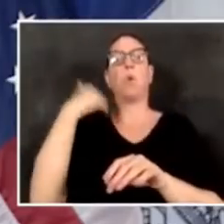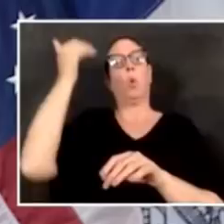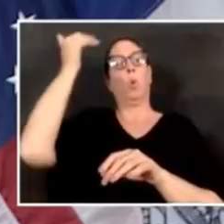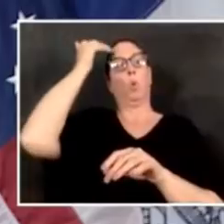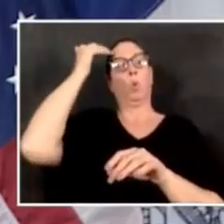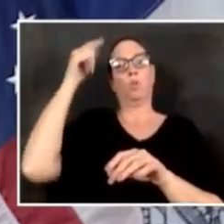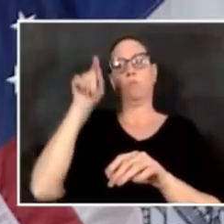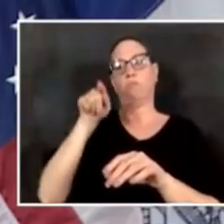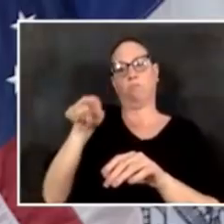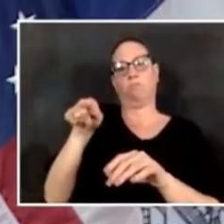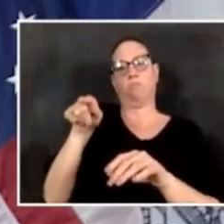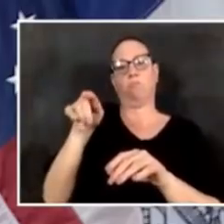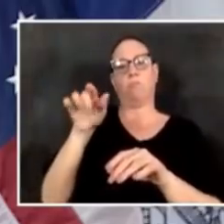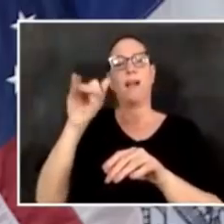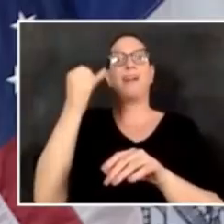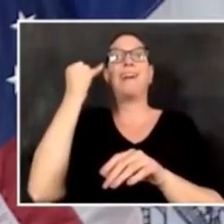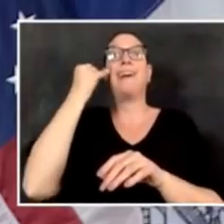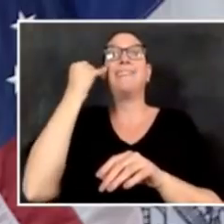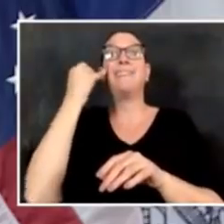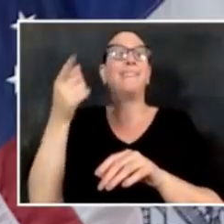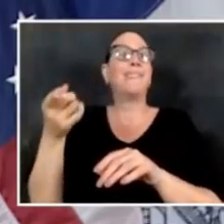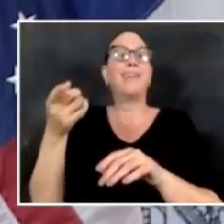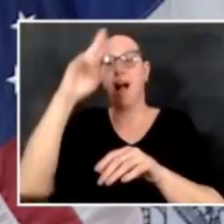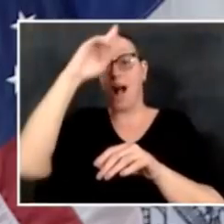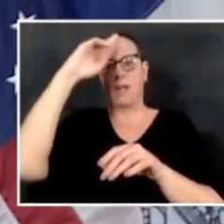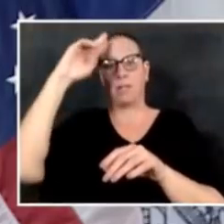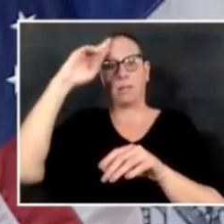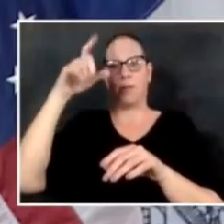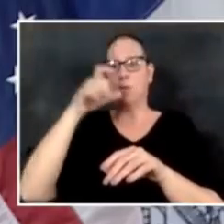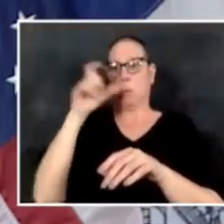we fully expect to see that happening in the coming days.